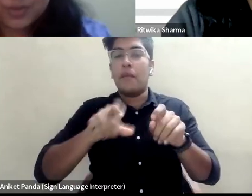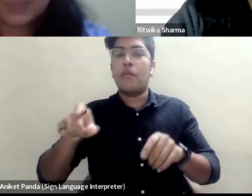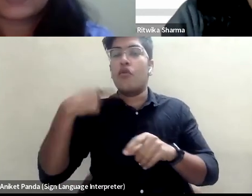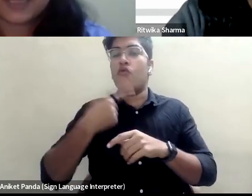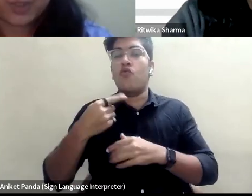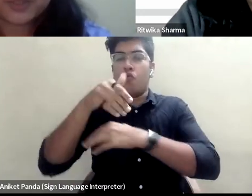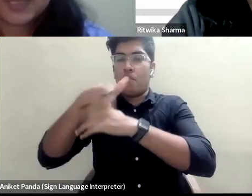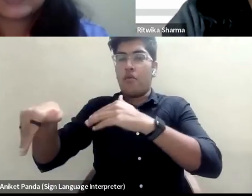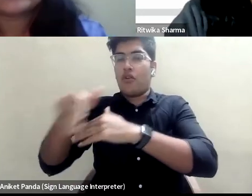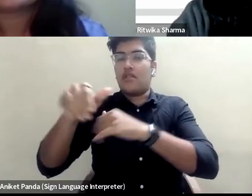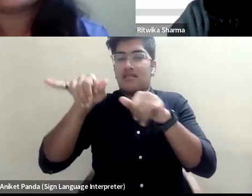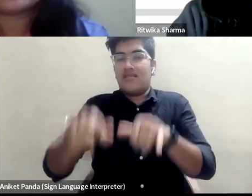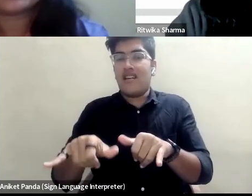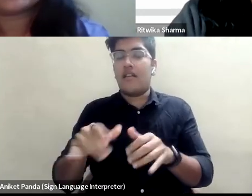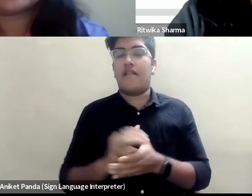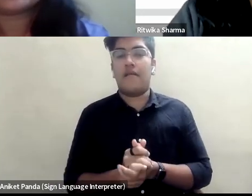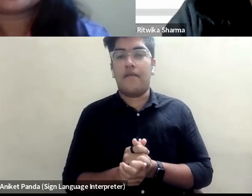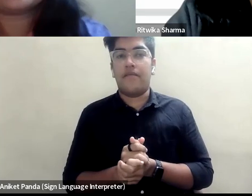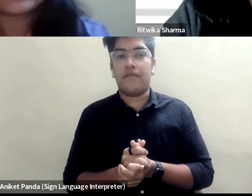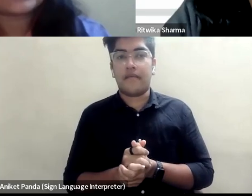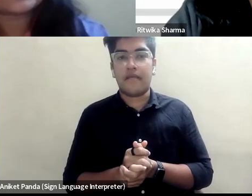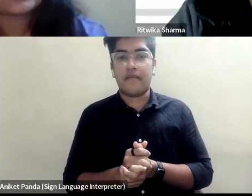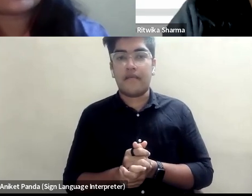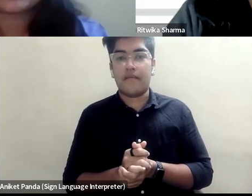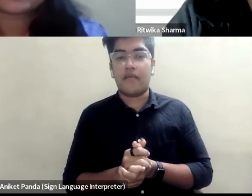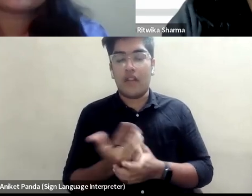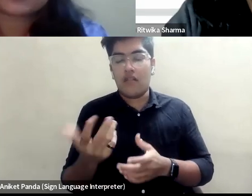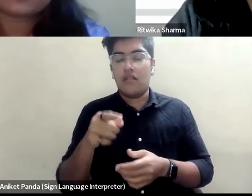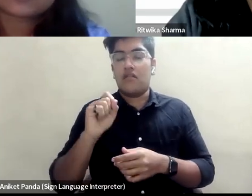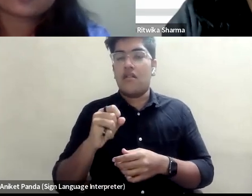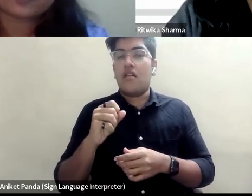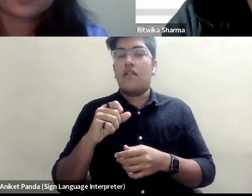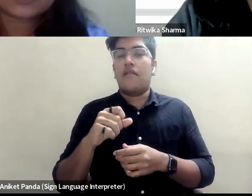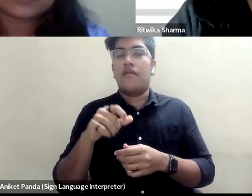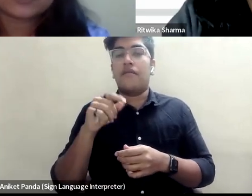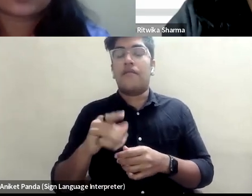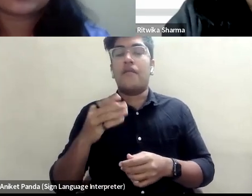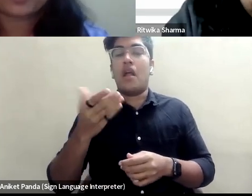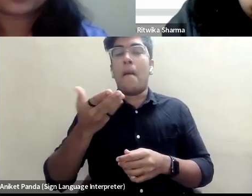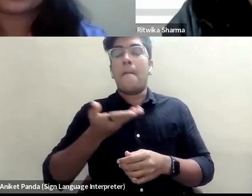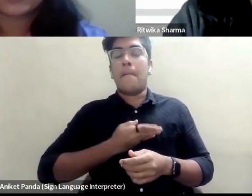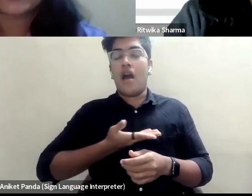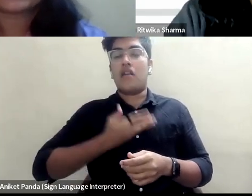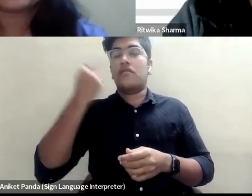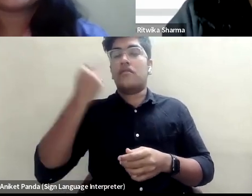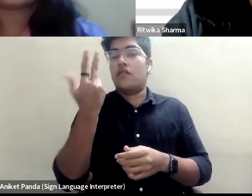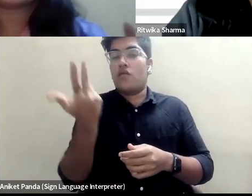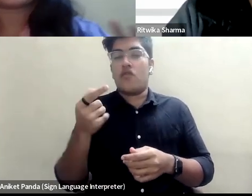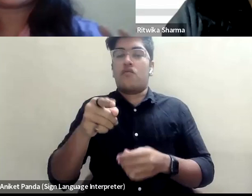like literally at the borders. So yeah, that is how. And Maharashtra, because I'm based out of Bombay, it was important to look